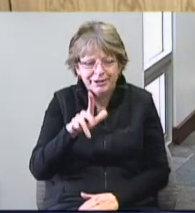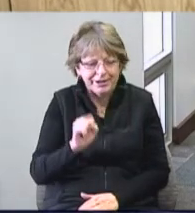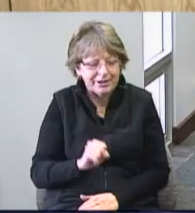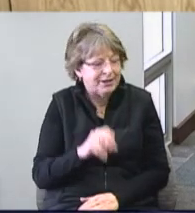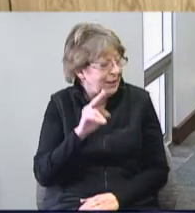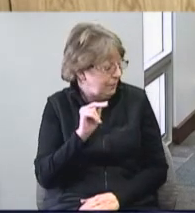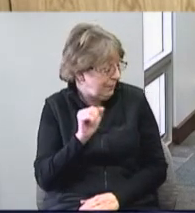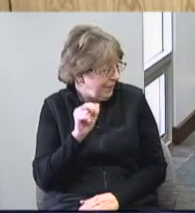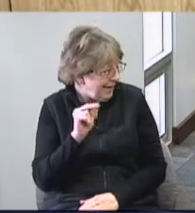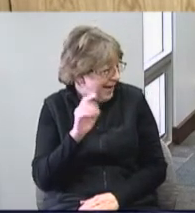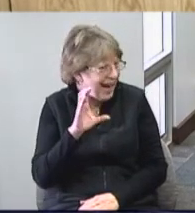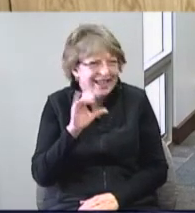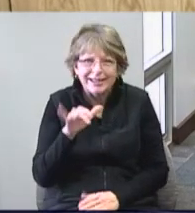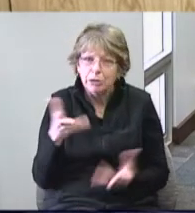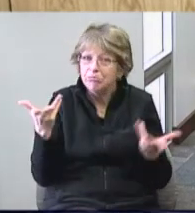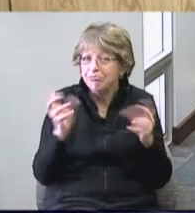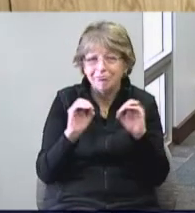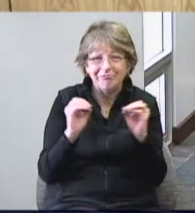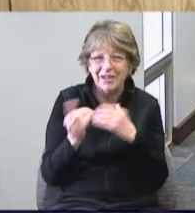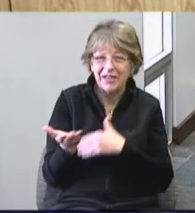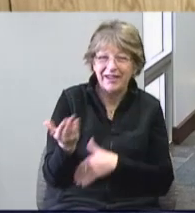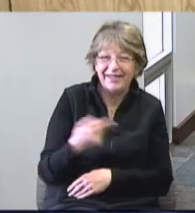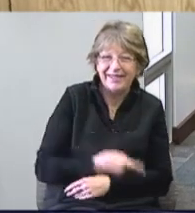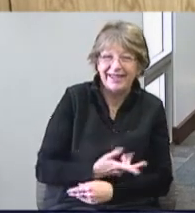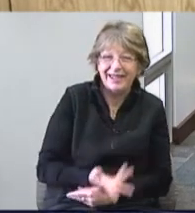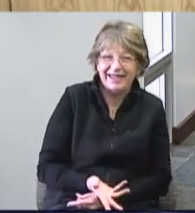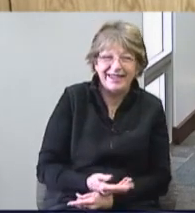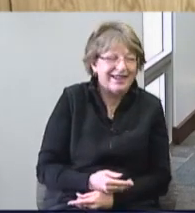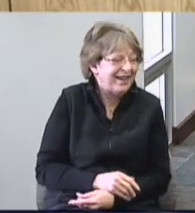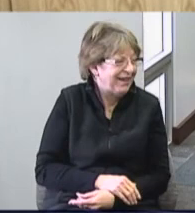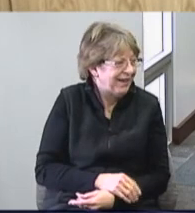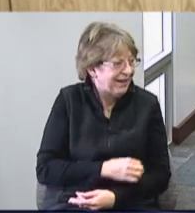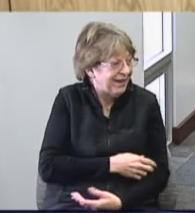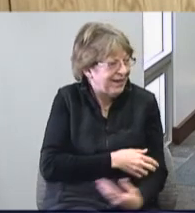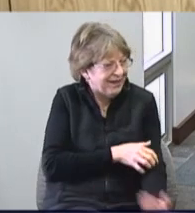with Nancy. Do Nothing. you have anything, Bob?